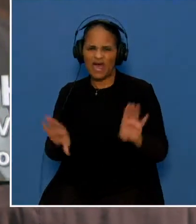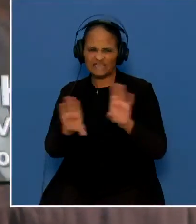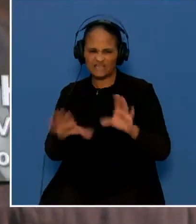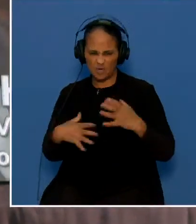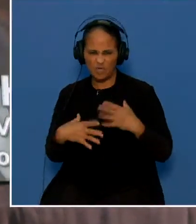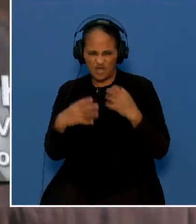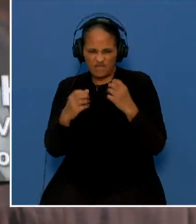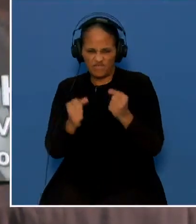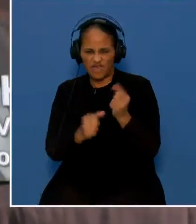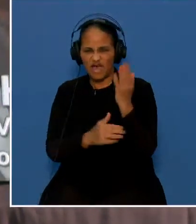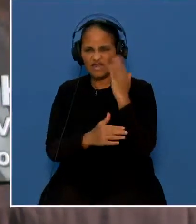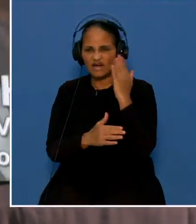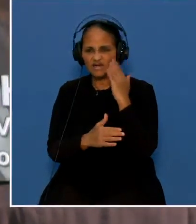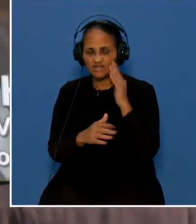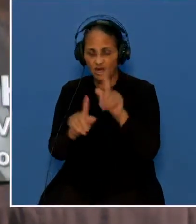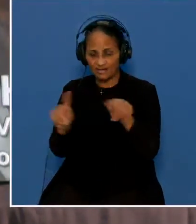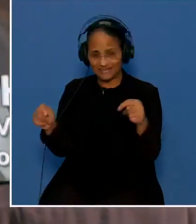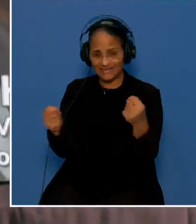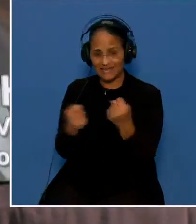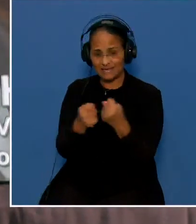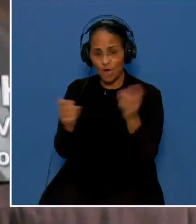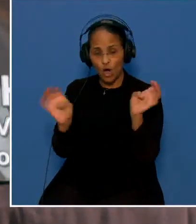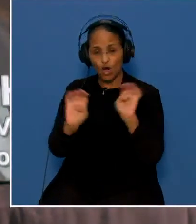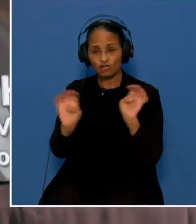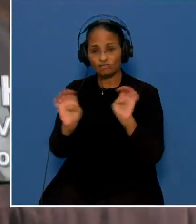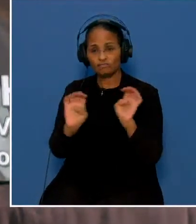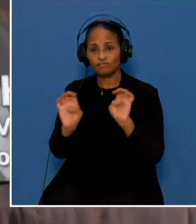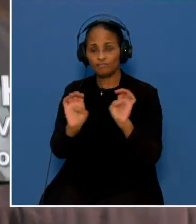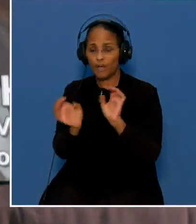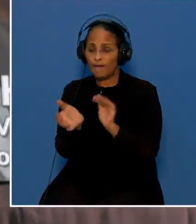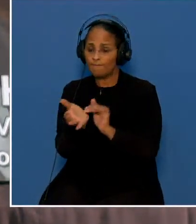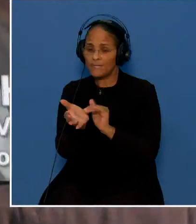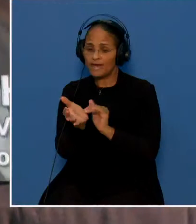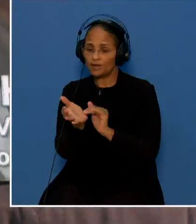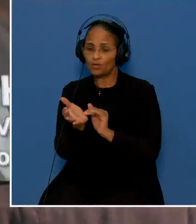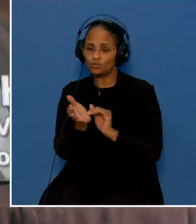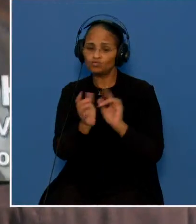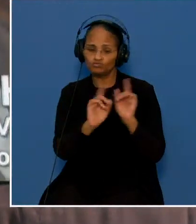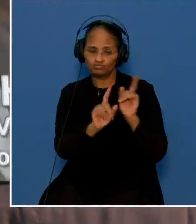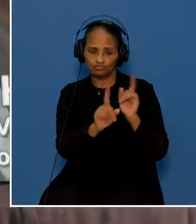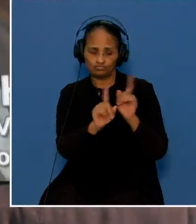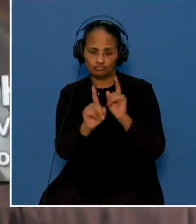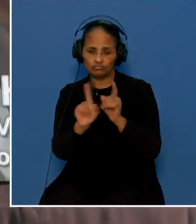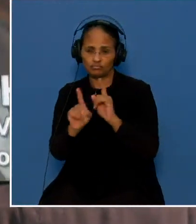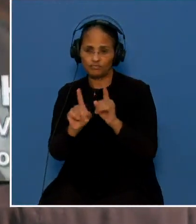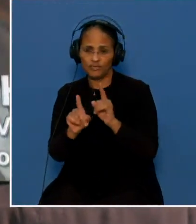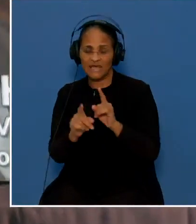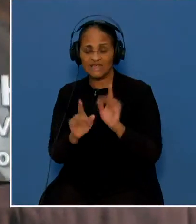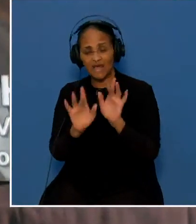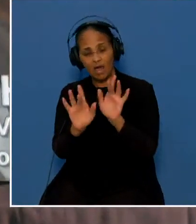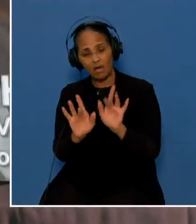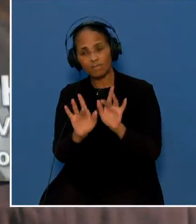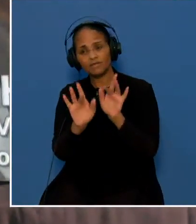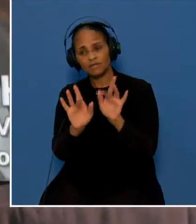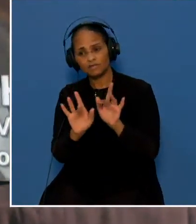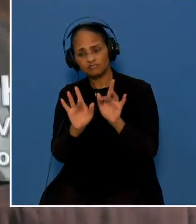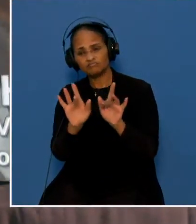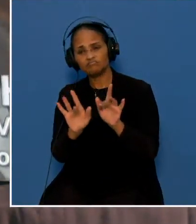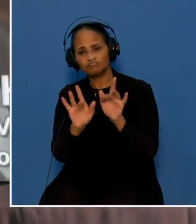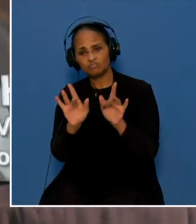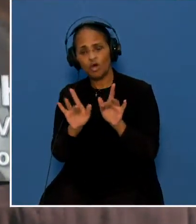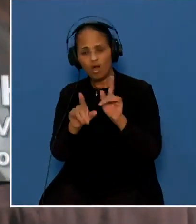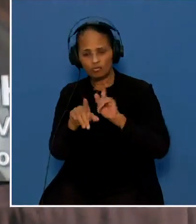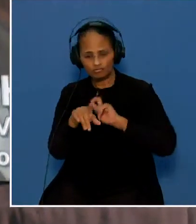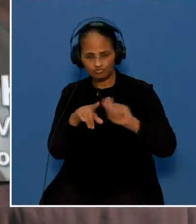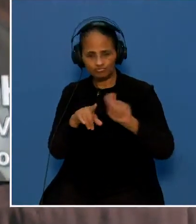We also acknowledge our team of emergency medical dispatchers. Their empathy and clarity when responding